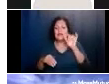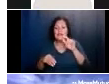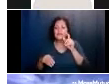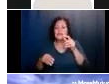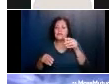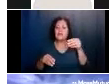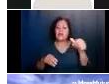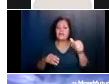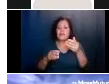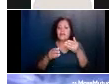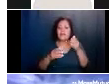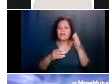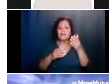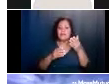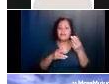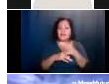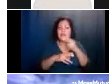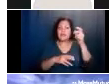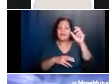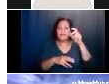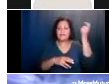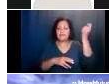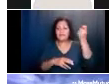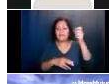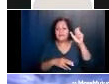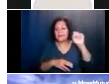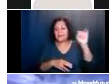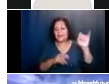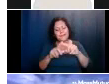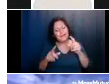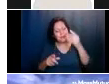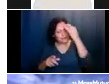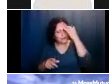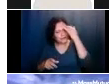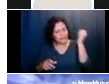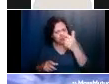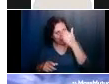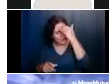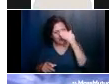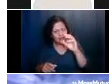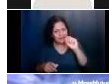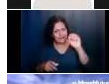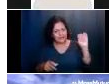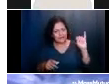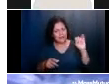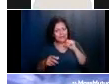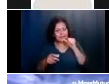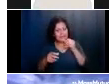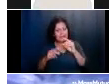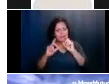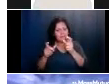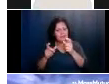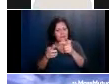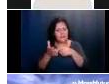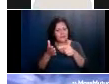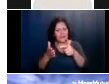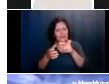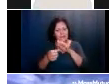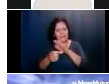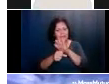SSI, but as we all know, SSI doesn't provide a very significant